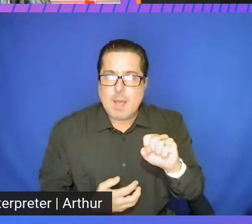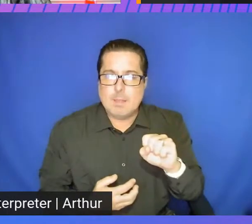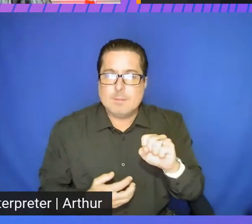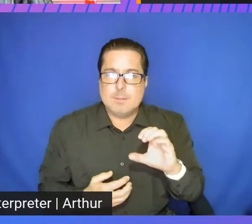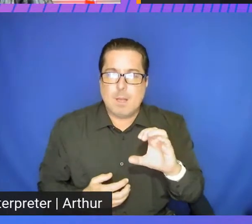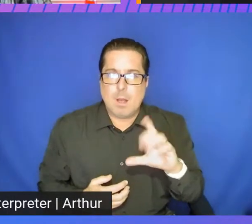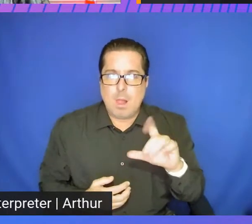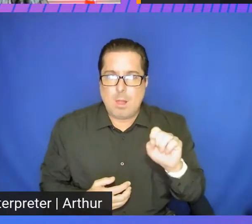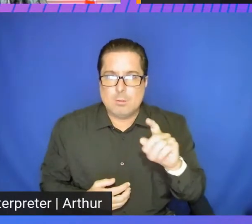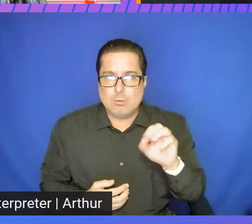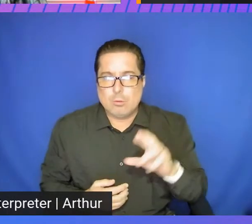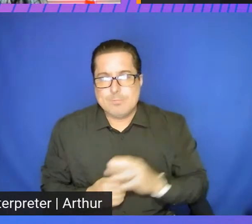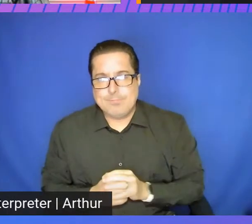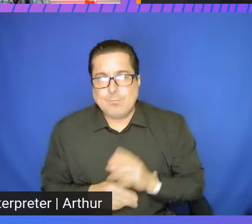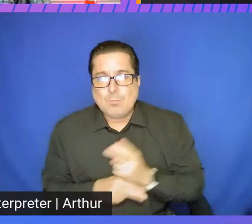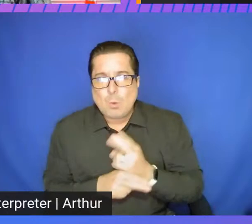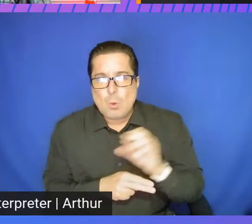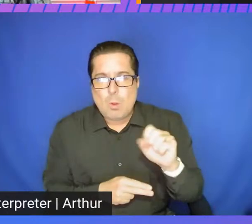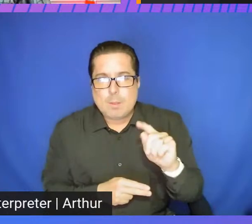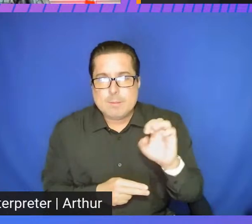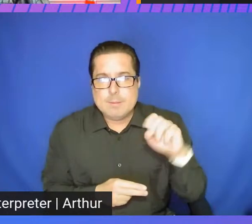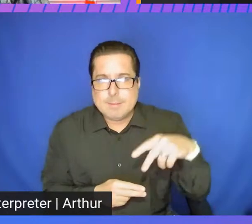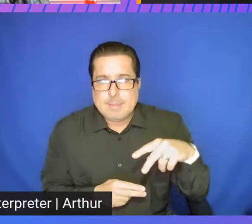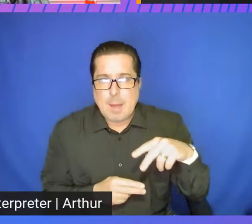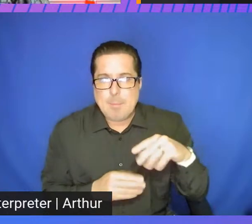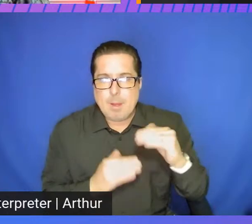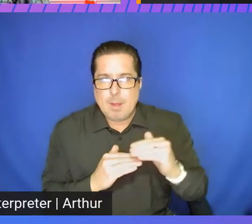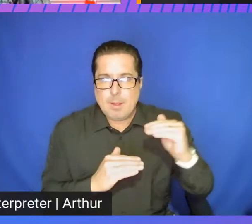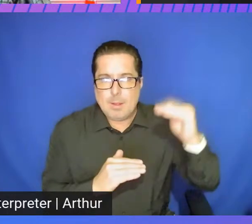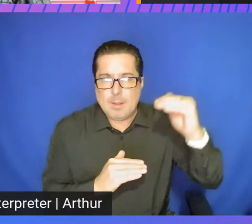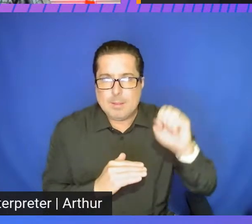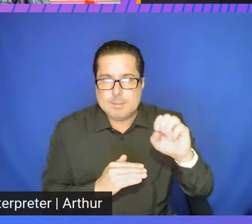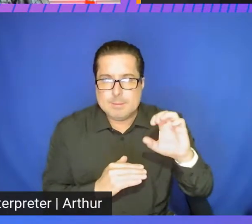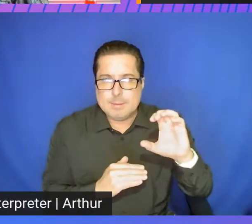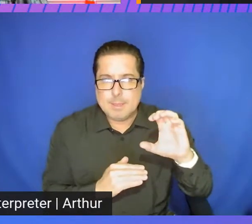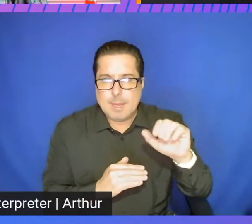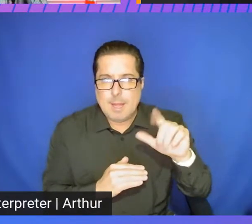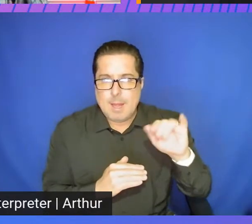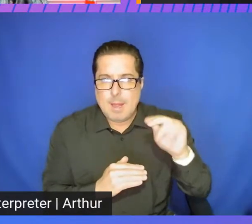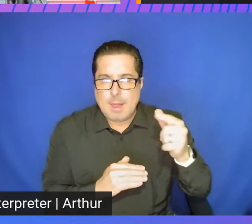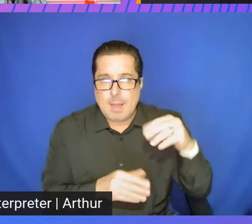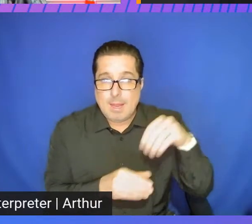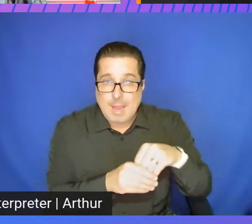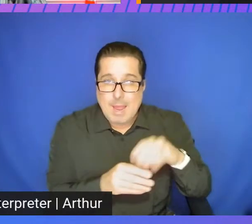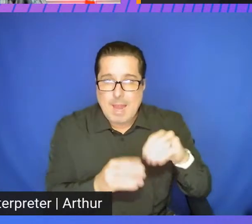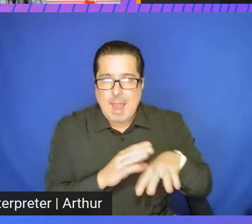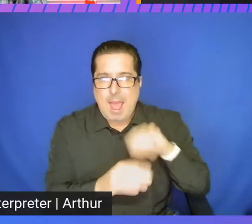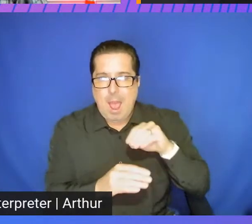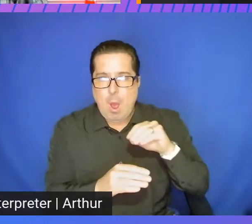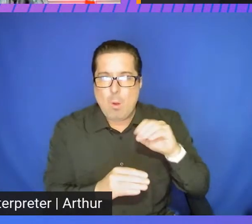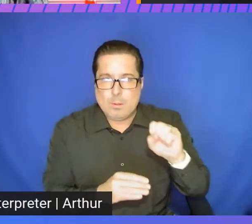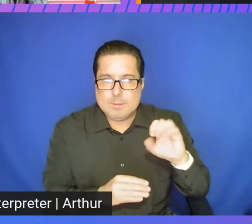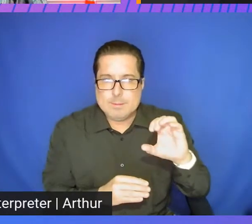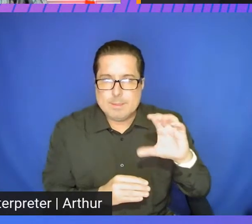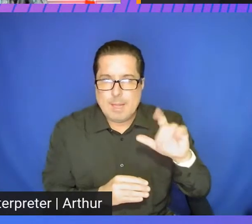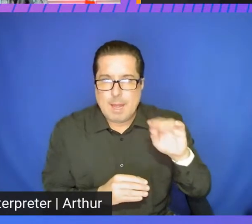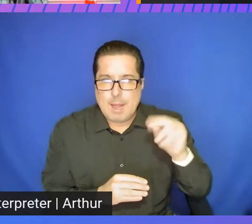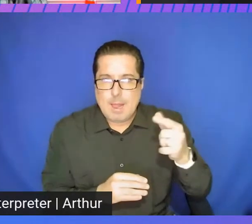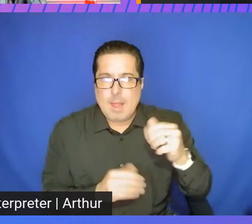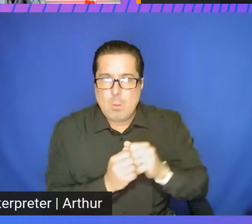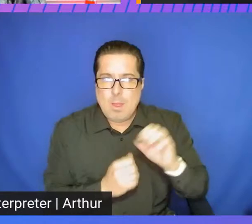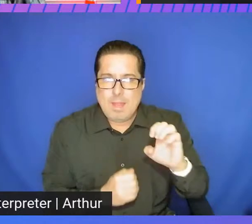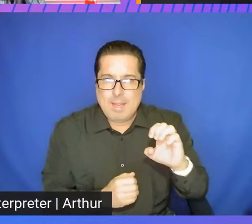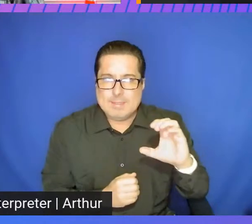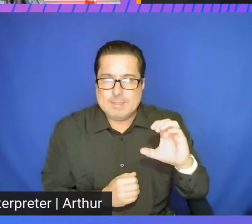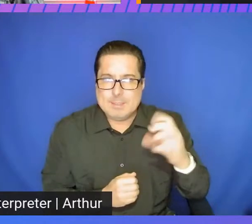then we use step scaling as well on scaling out or scaling in the number of EC2 instances. And we do